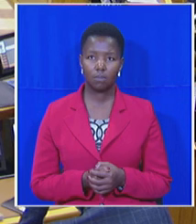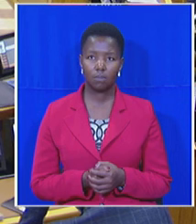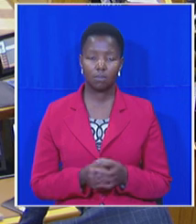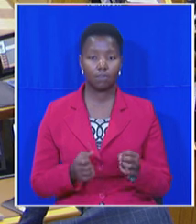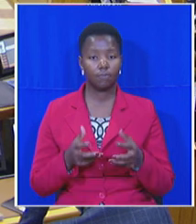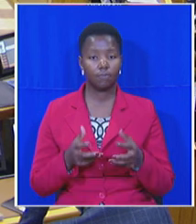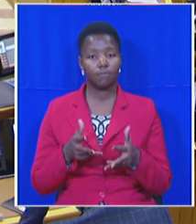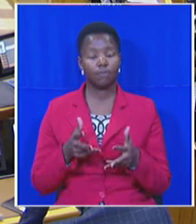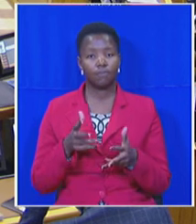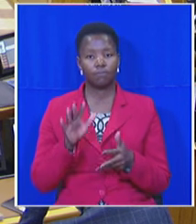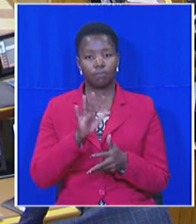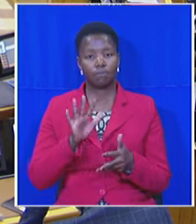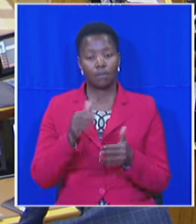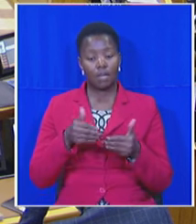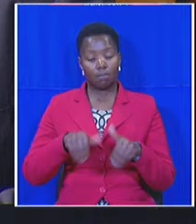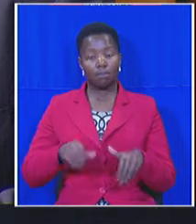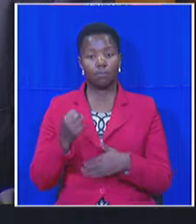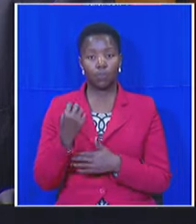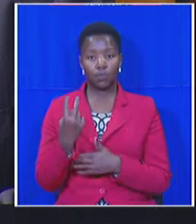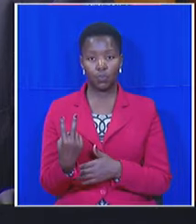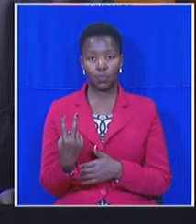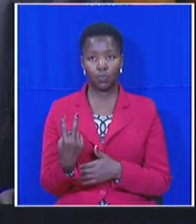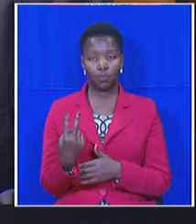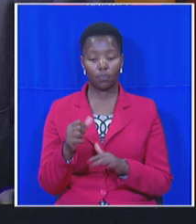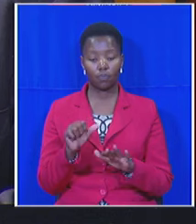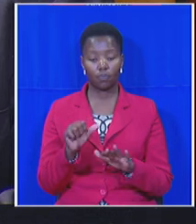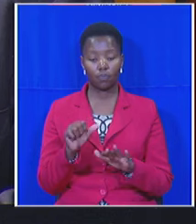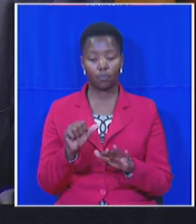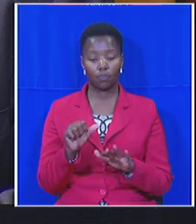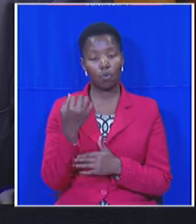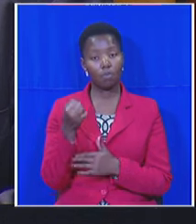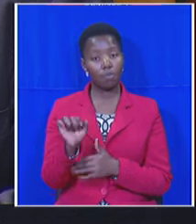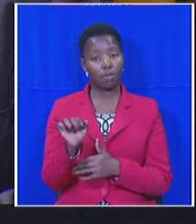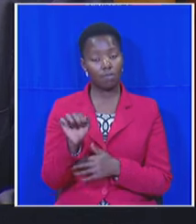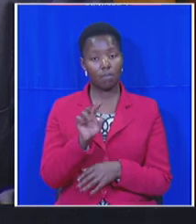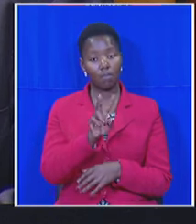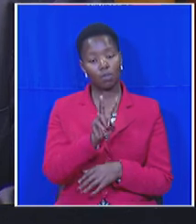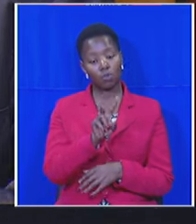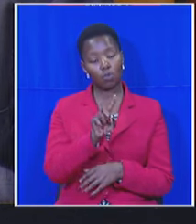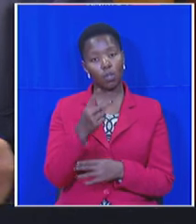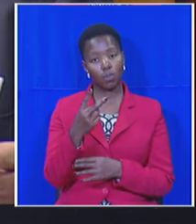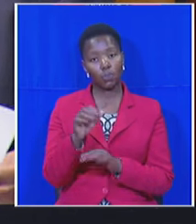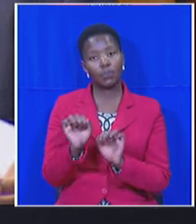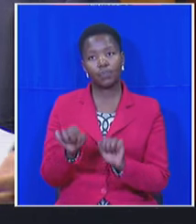Two abstentions, 64 noes, and 212 yes.